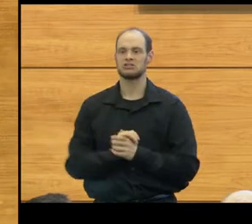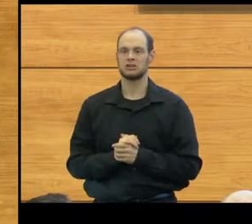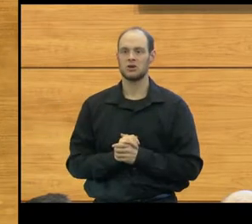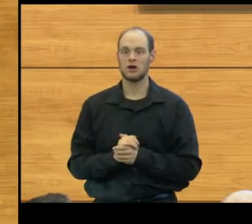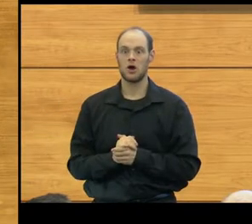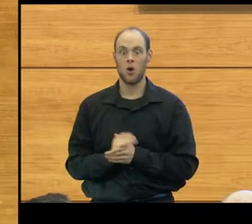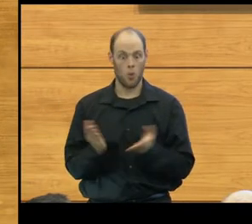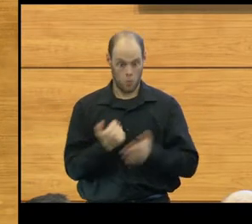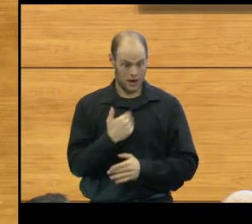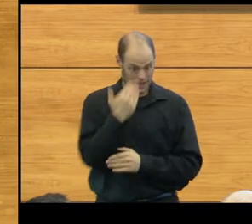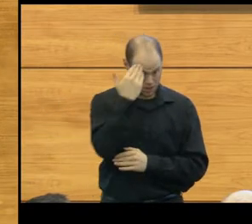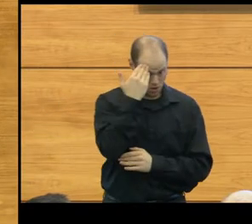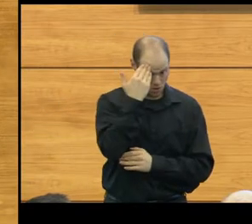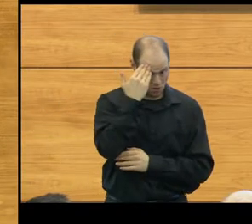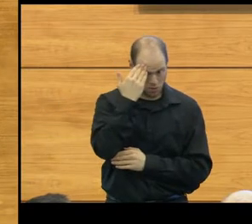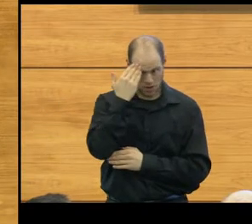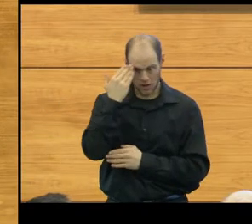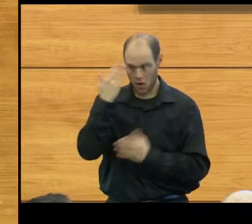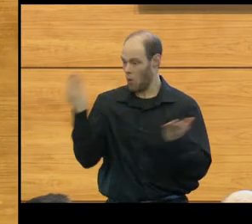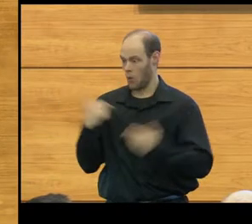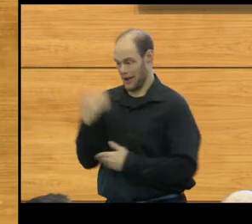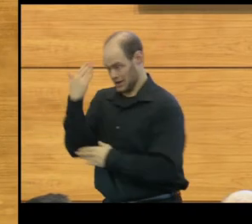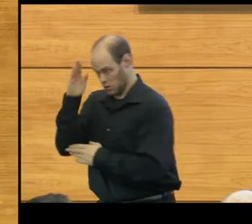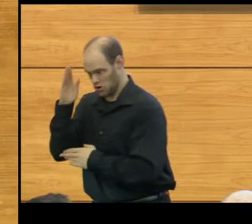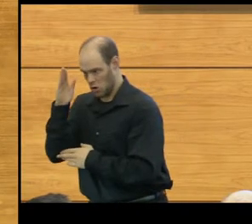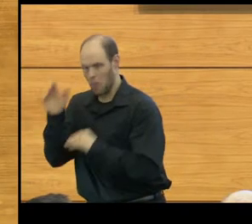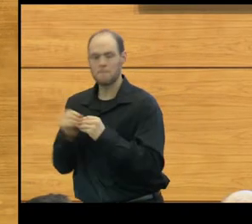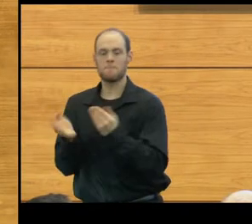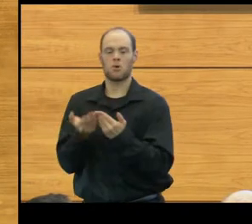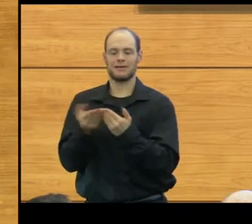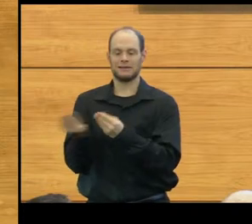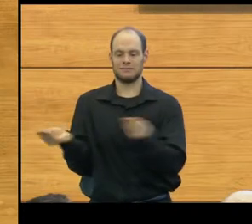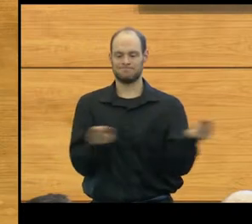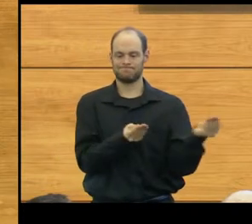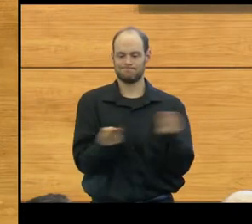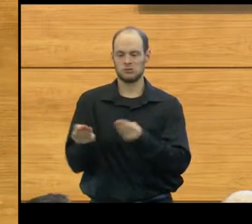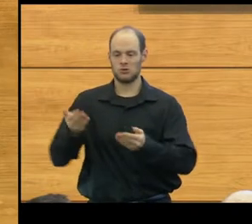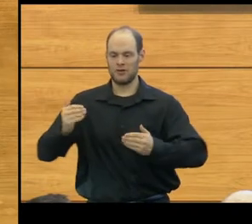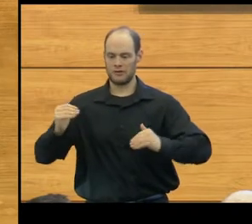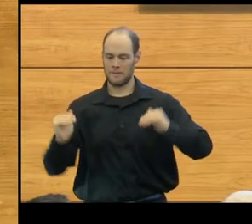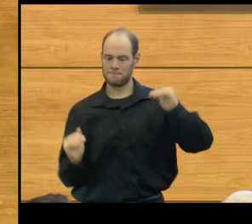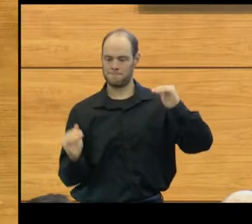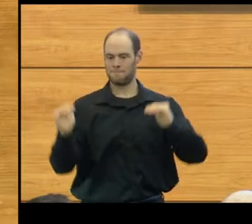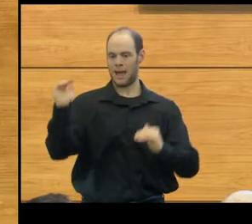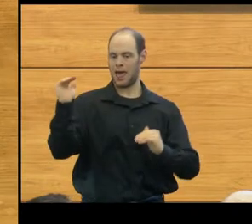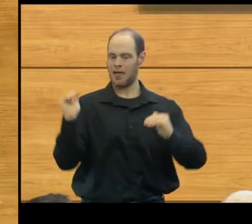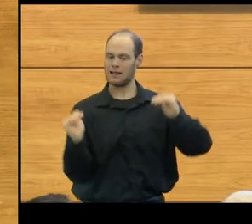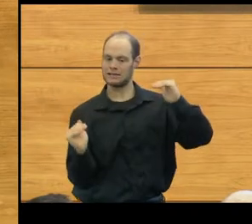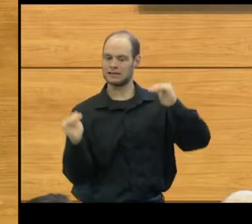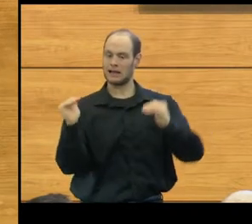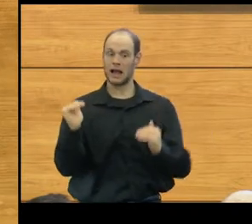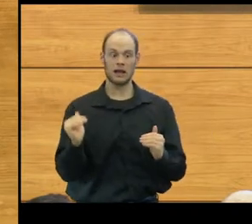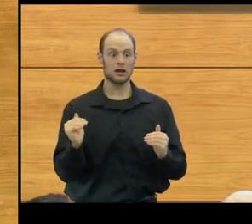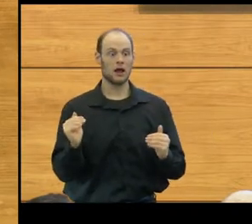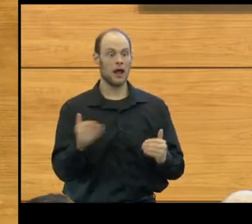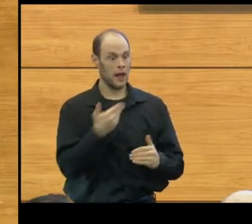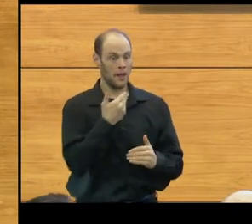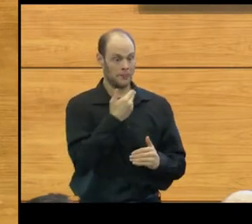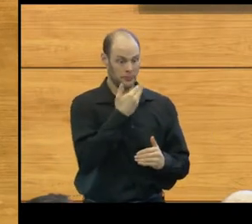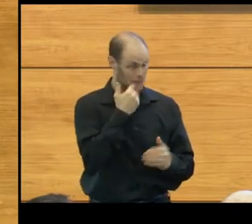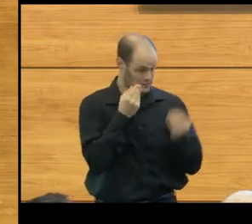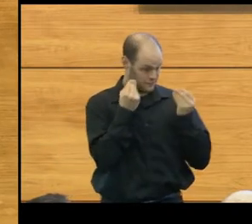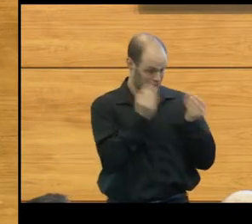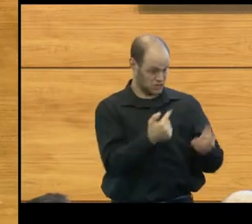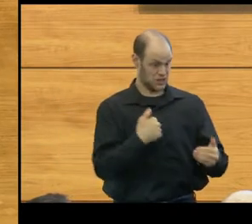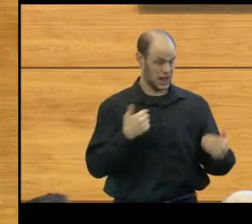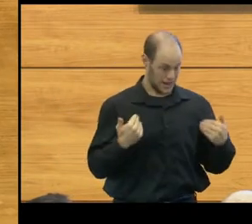what I know and what I don't know. And so it's that balancing act of saying to them, this is the best information